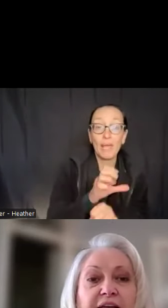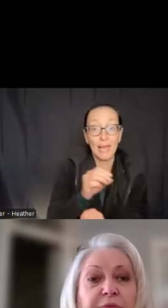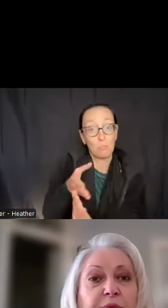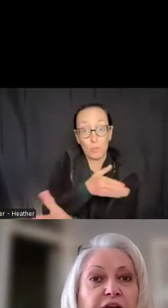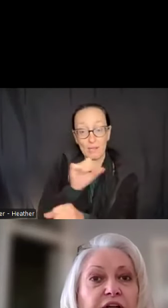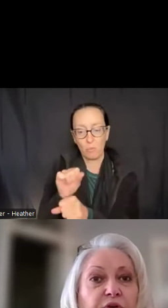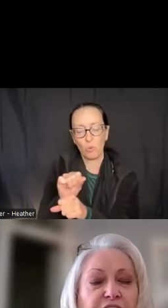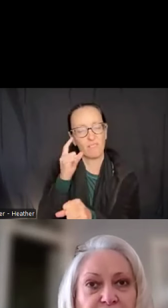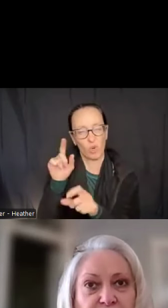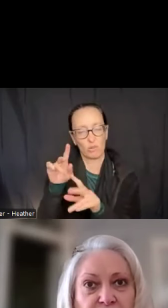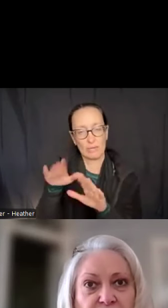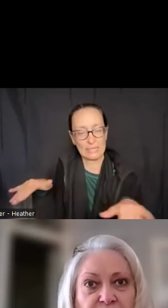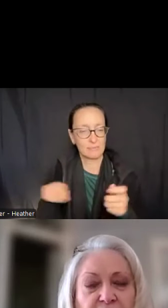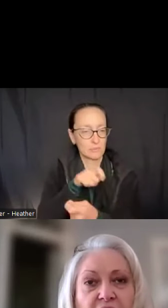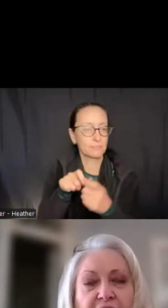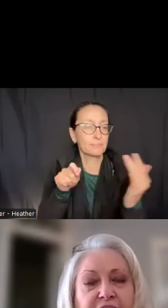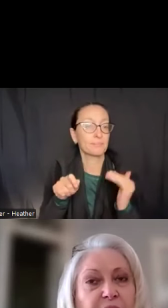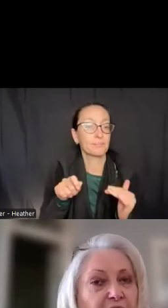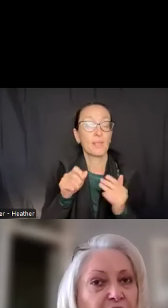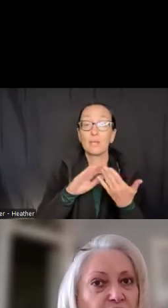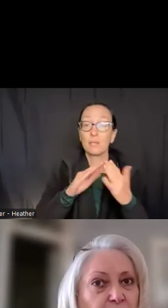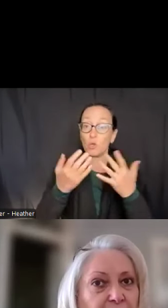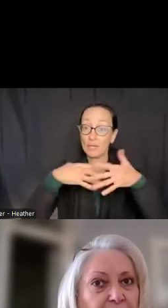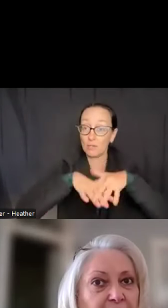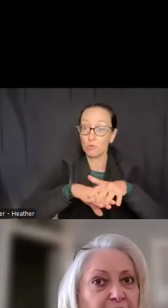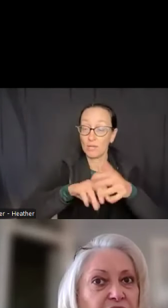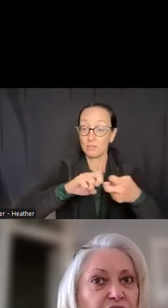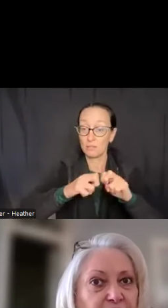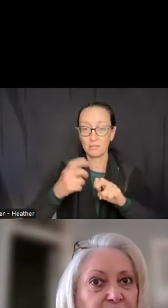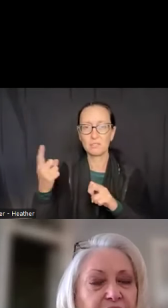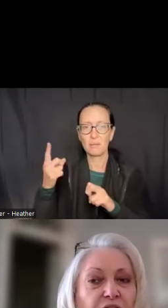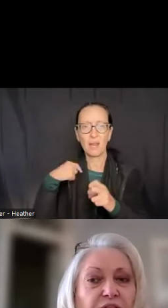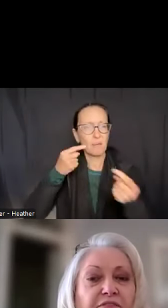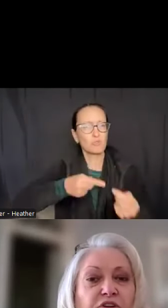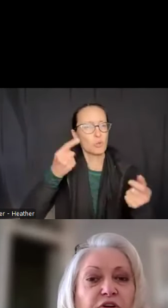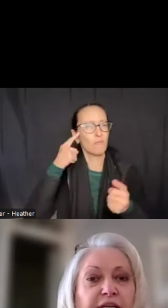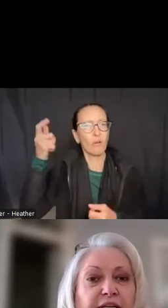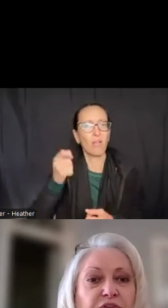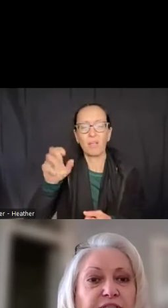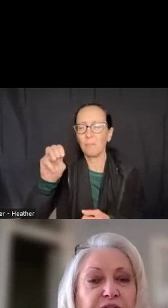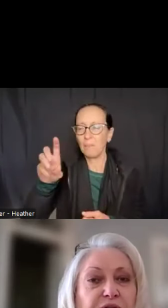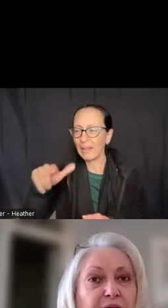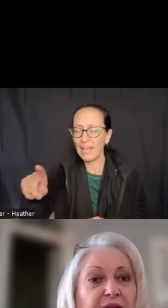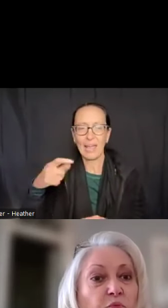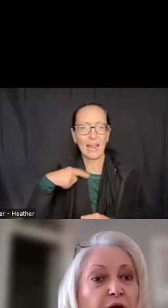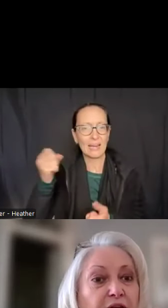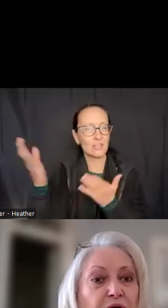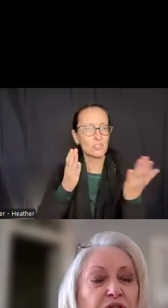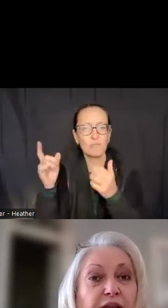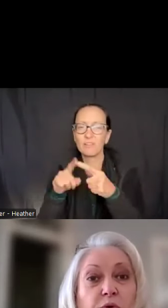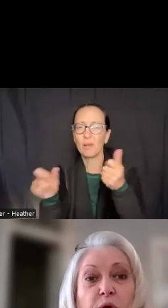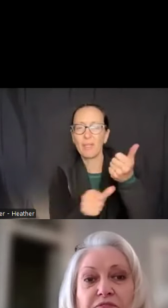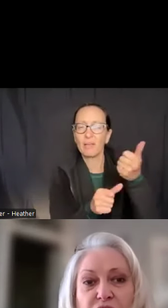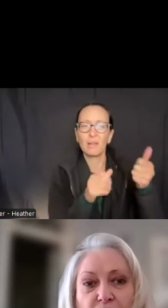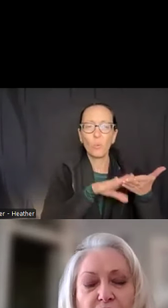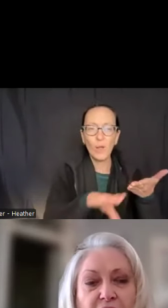instance. Community integration issues. Is somebody having trouble getting Medicaid services? Are they having trouble getting services under a Medicaid waiver? Or